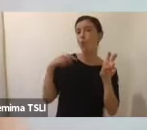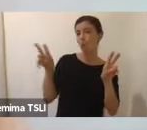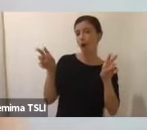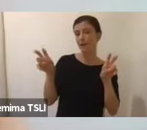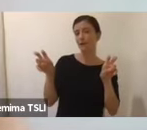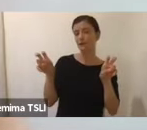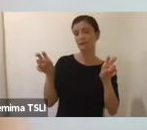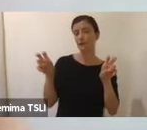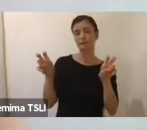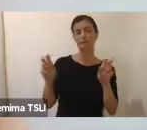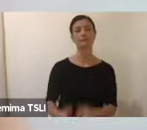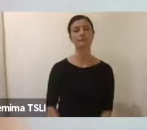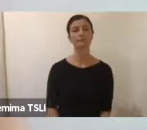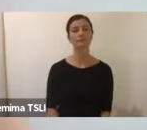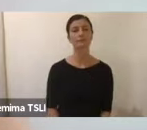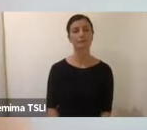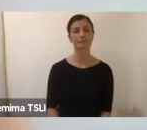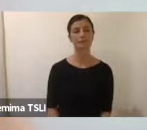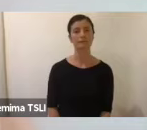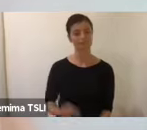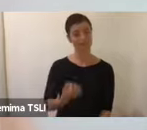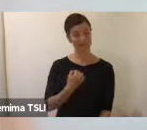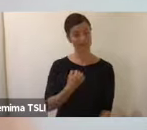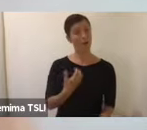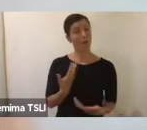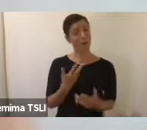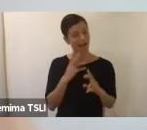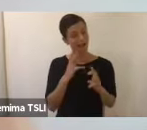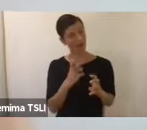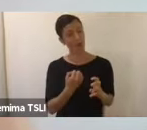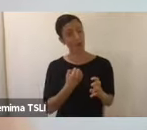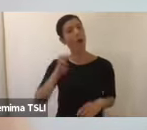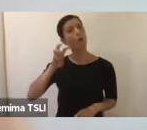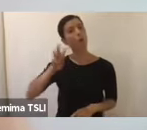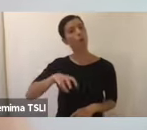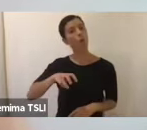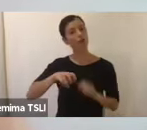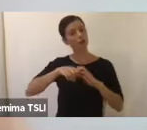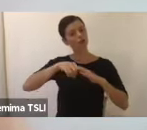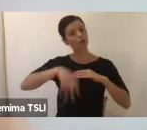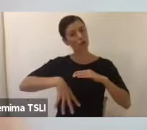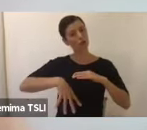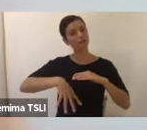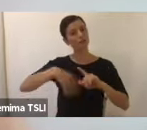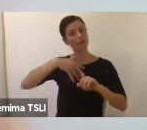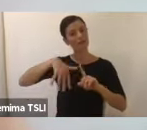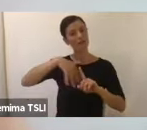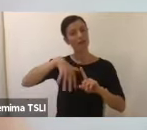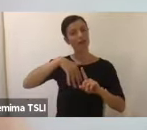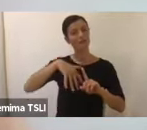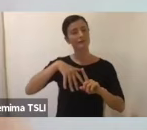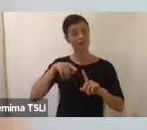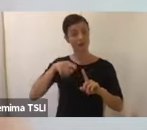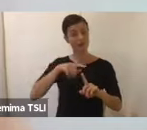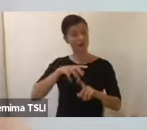as a result I've got into an exploration of my welsh roots as mentioned and the history of that land which has been rich and